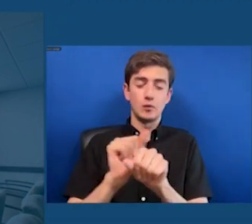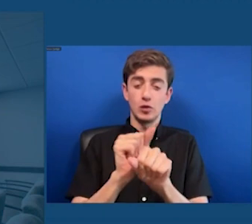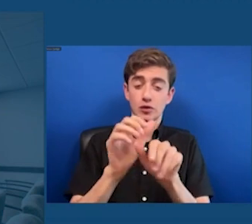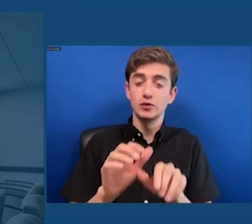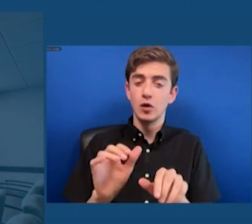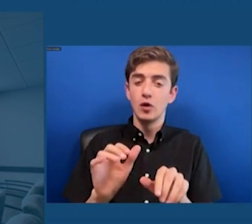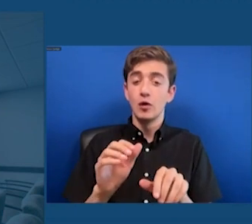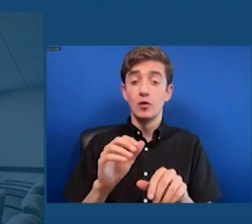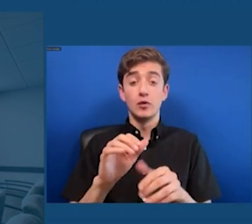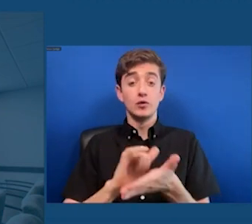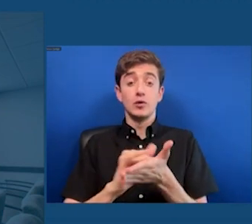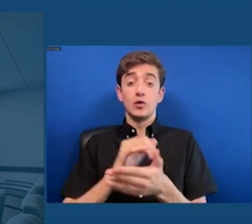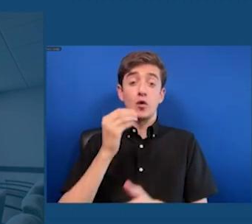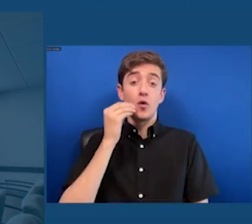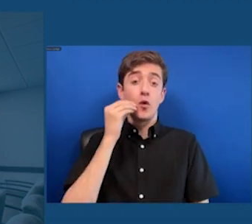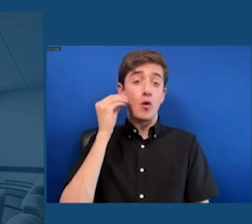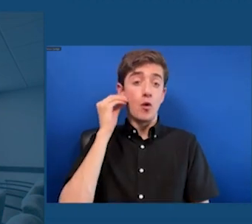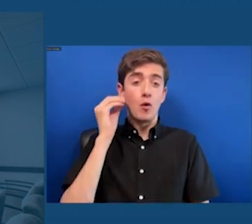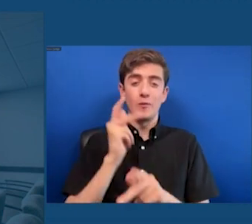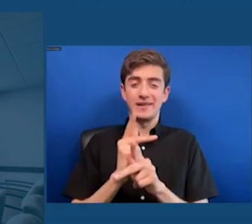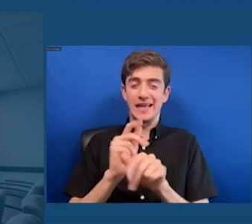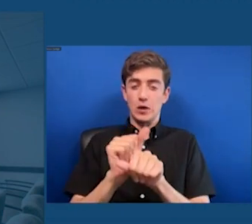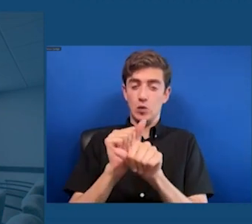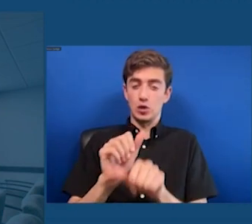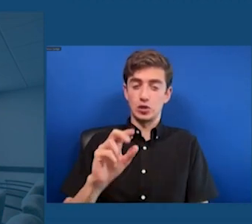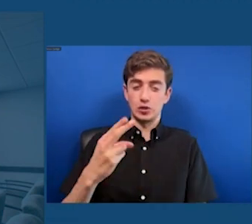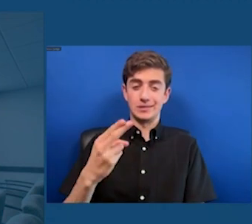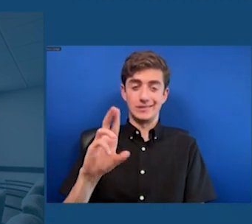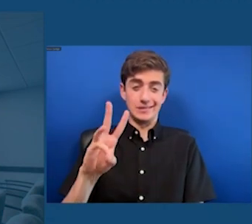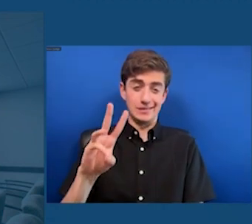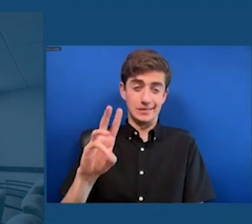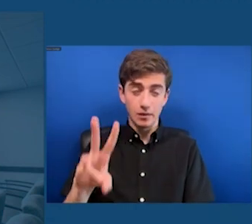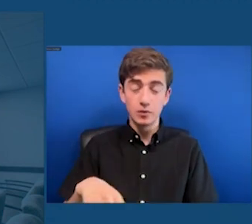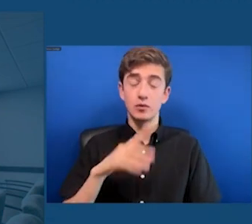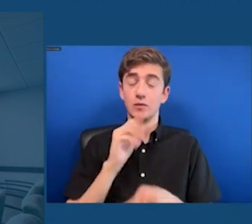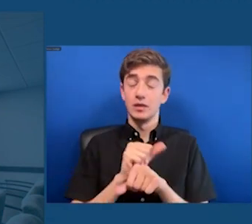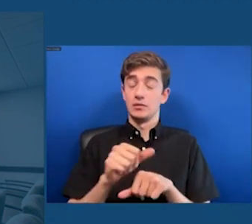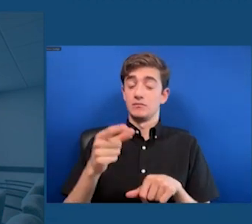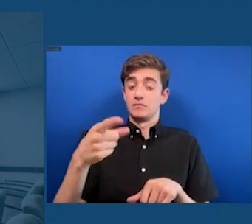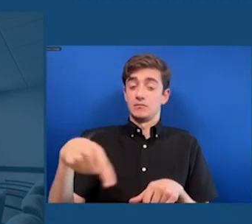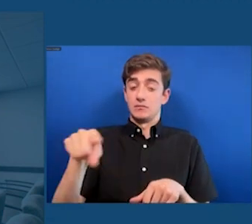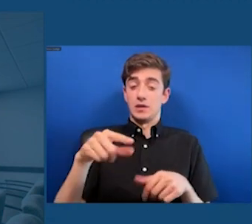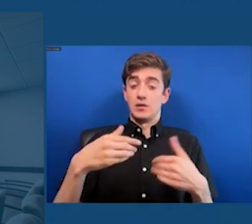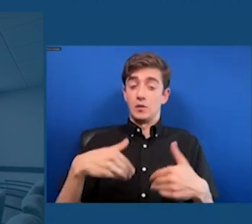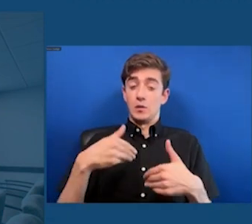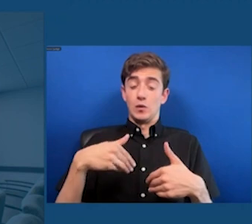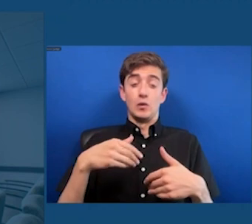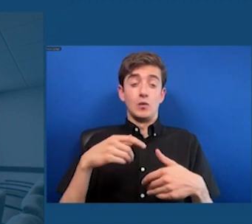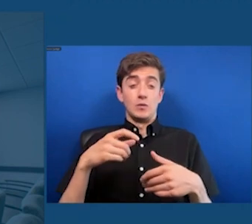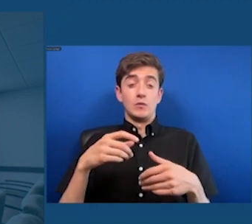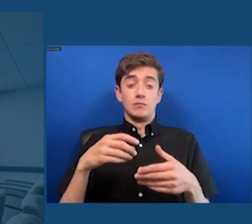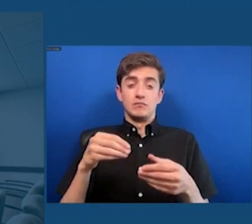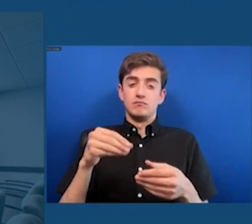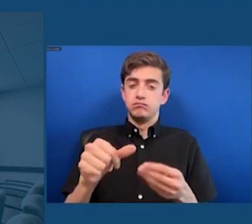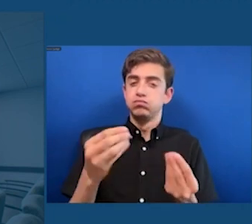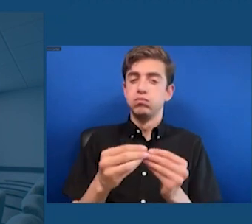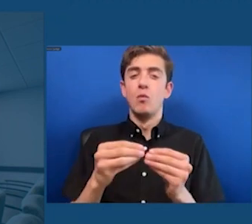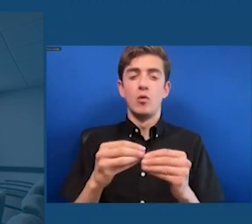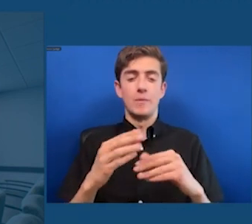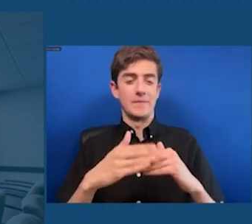It's well known that Medicaid is one of the single largest expenses in our state budget. So we also